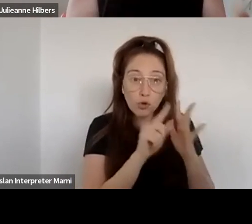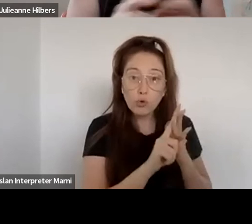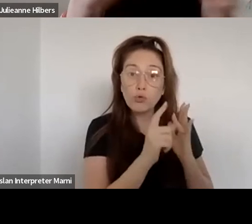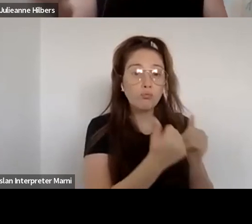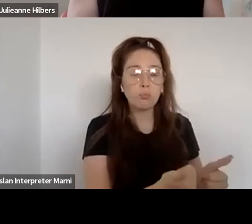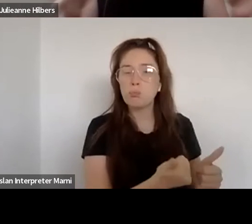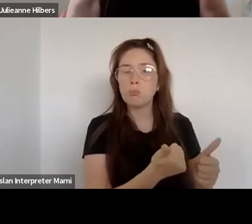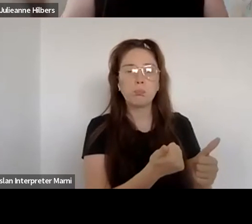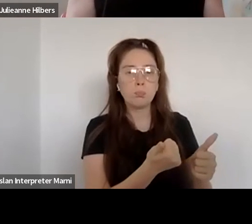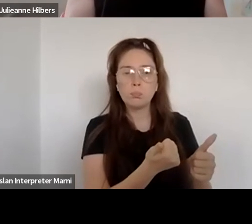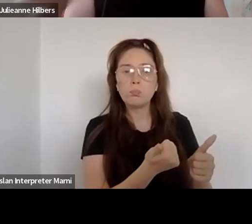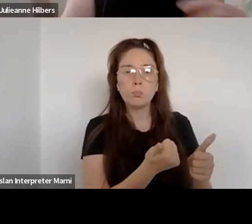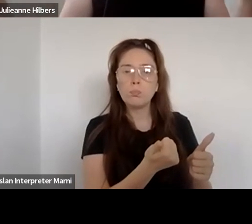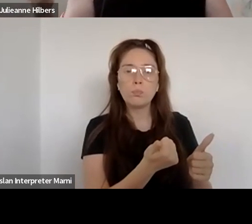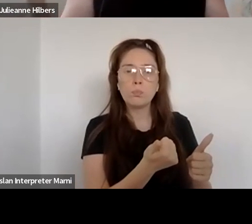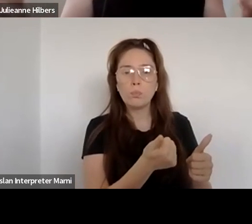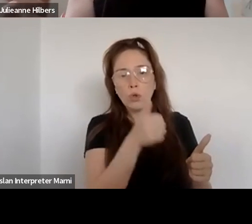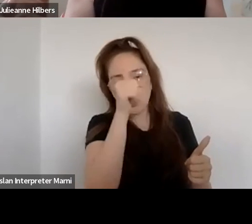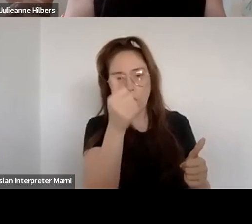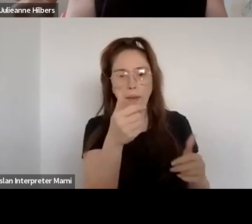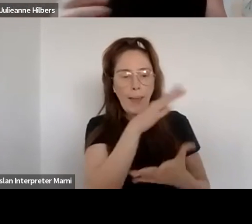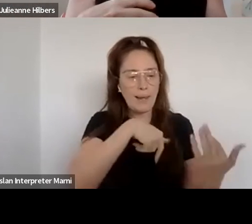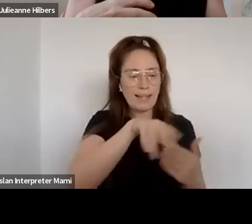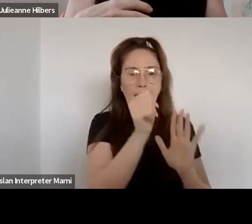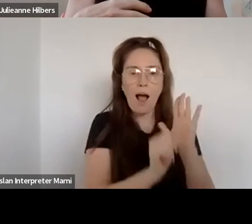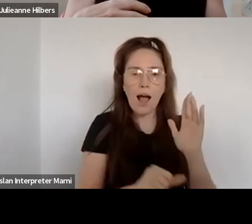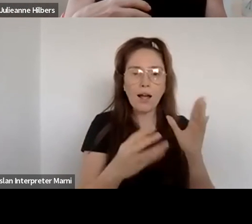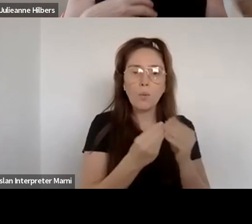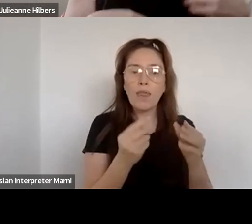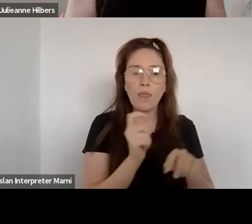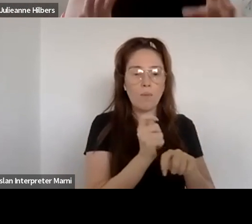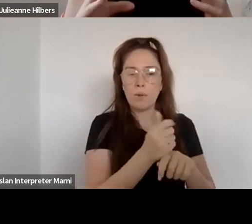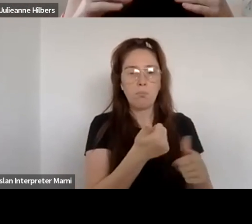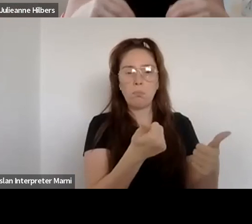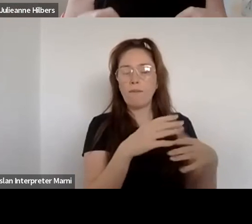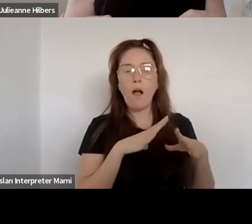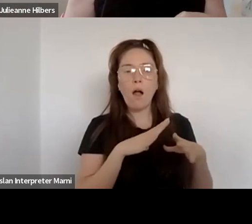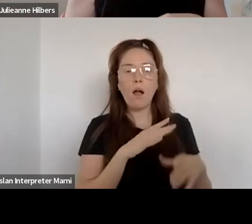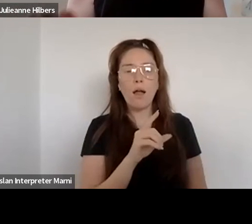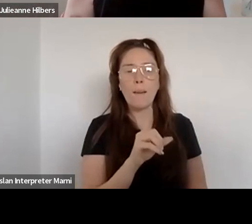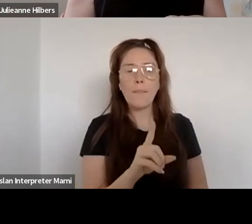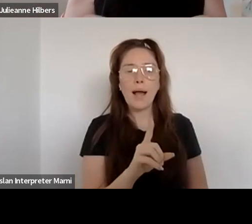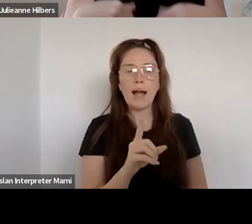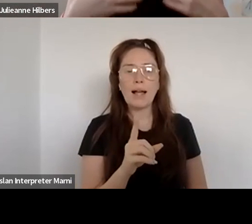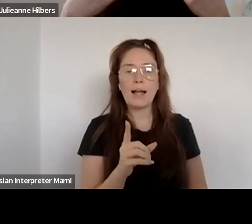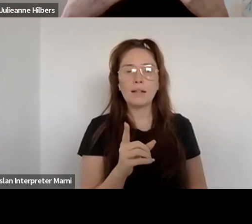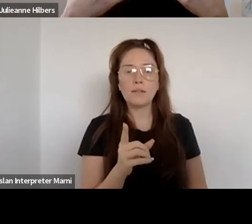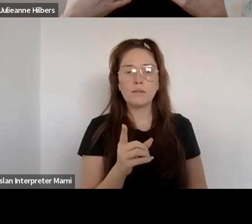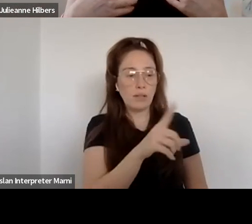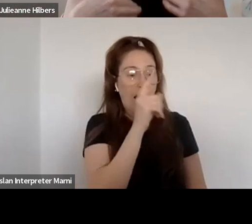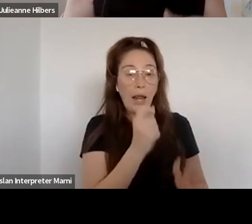people do put art and therapy and all of that in that mix. It's allowing for that to emerge,